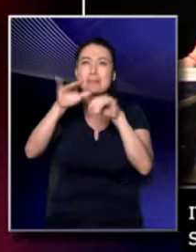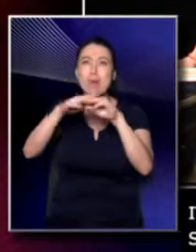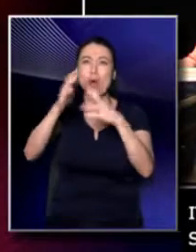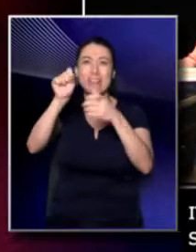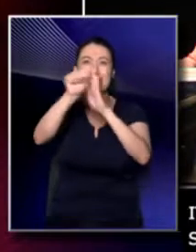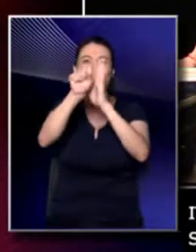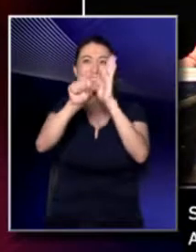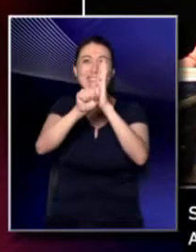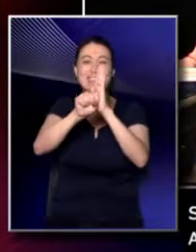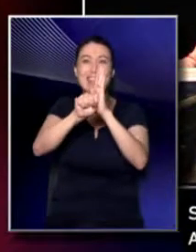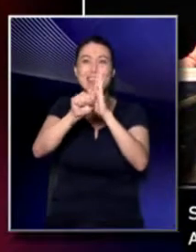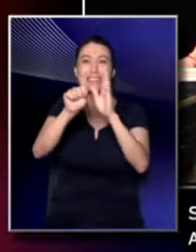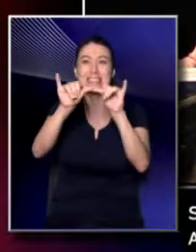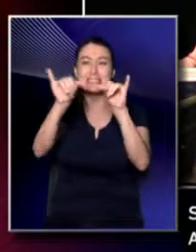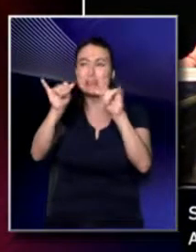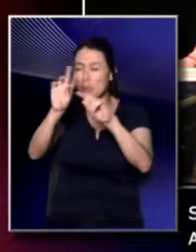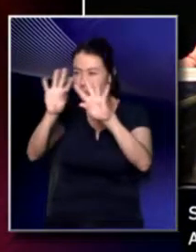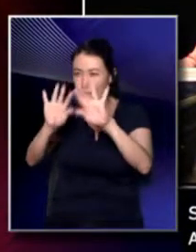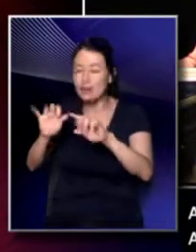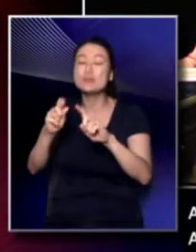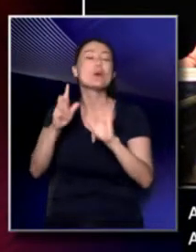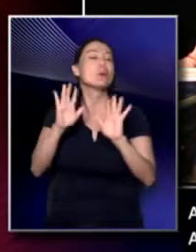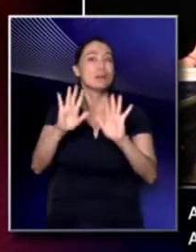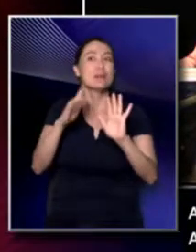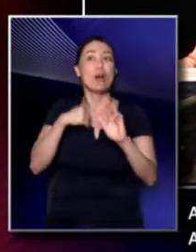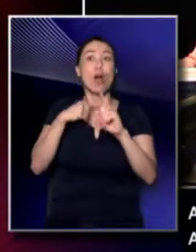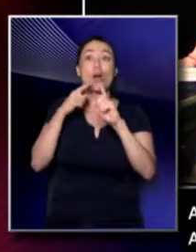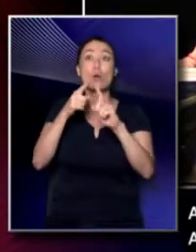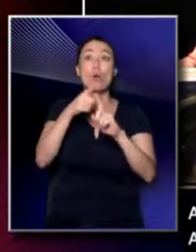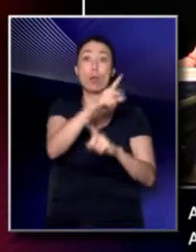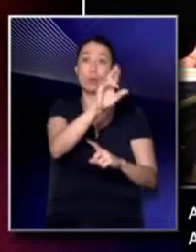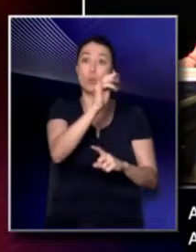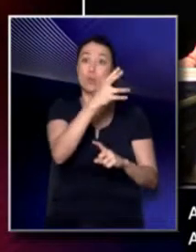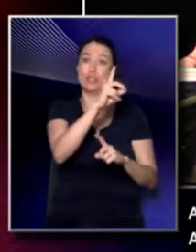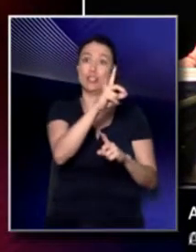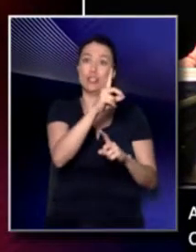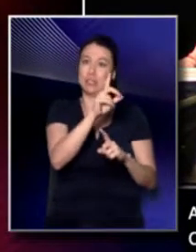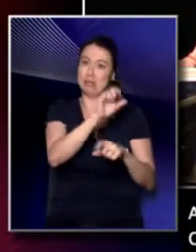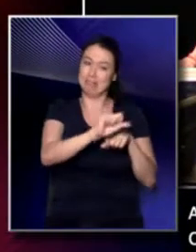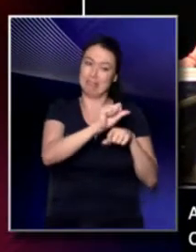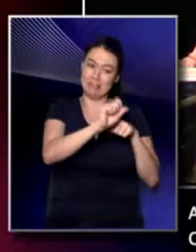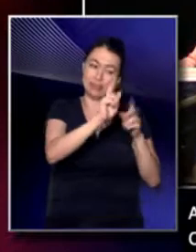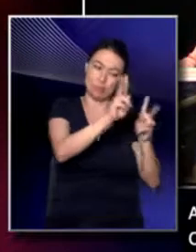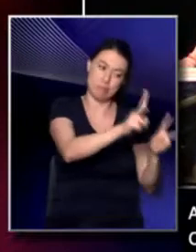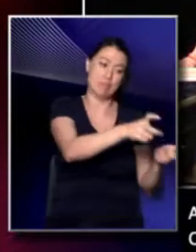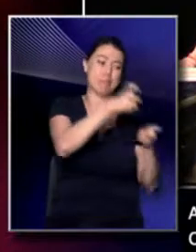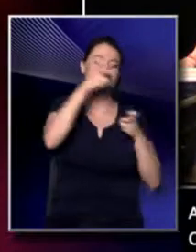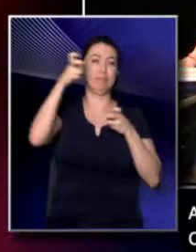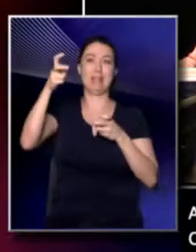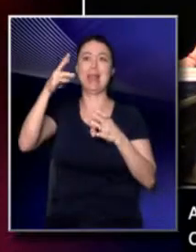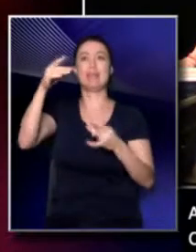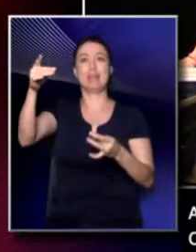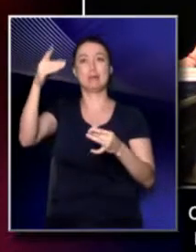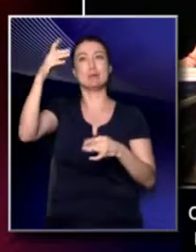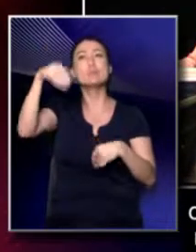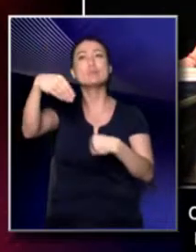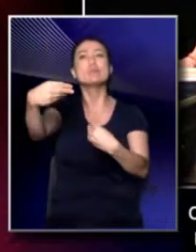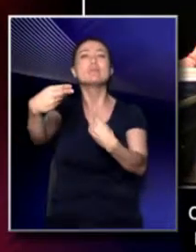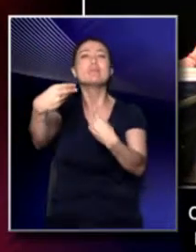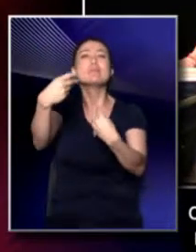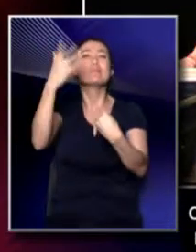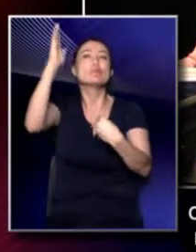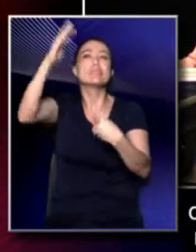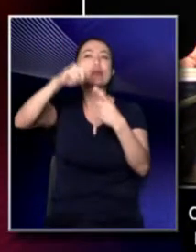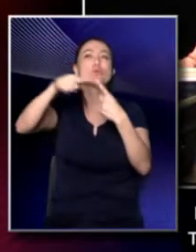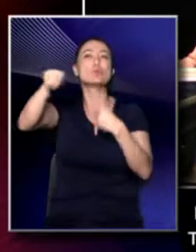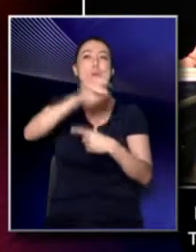is to take it out from those systems at Richard's efforts and to be able to present it to the board and to the